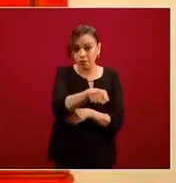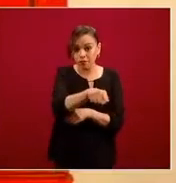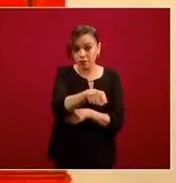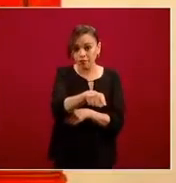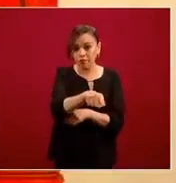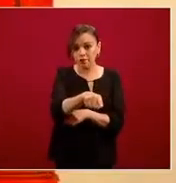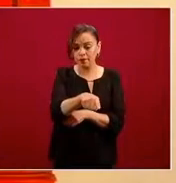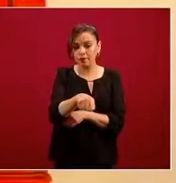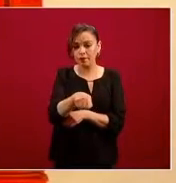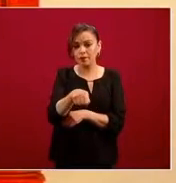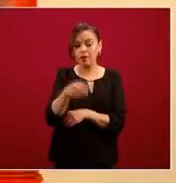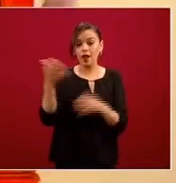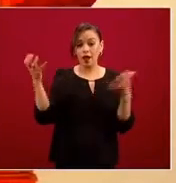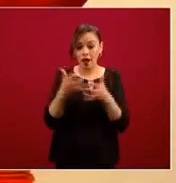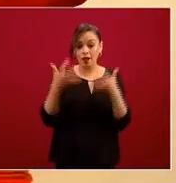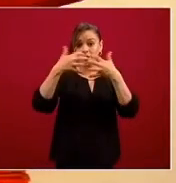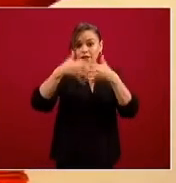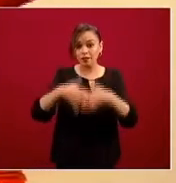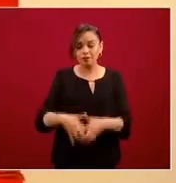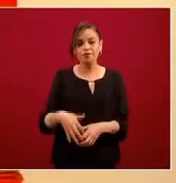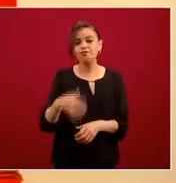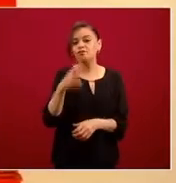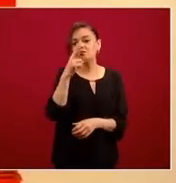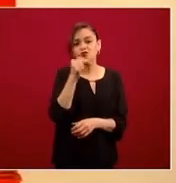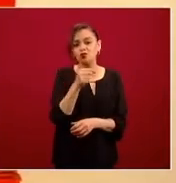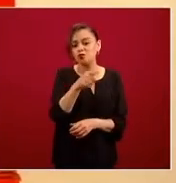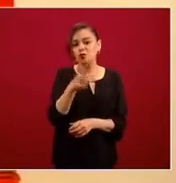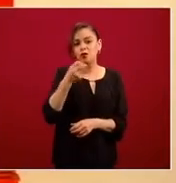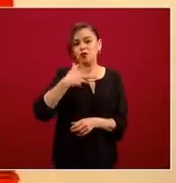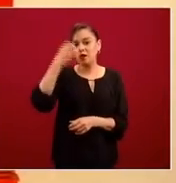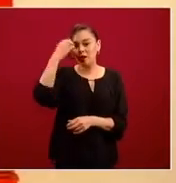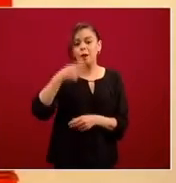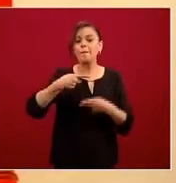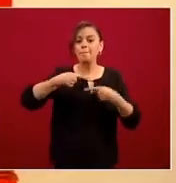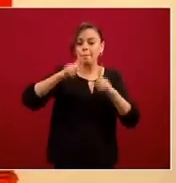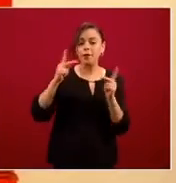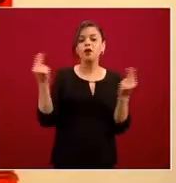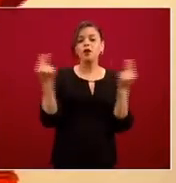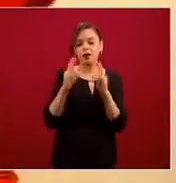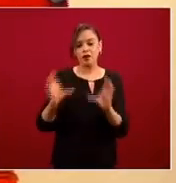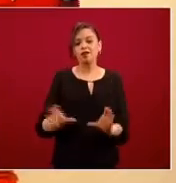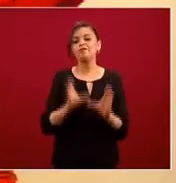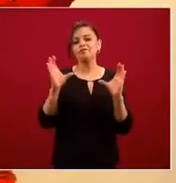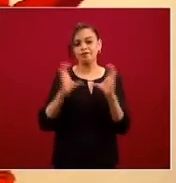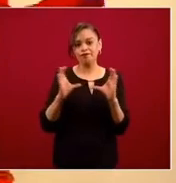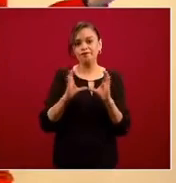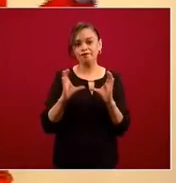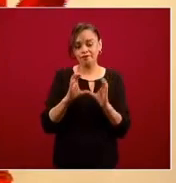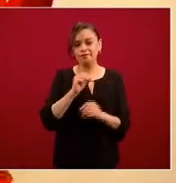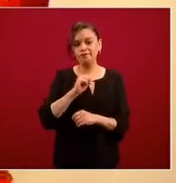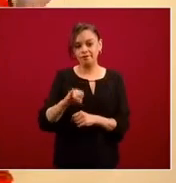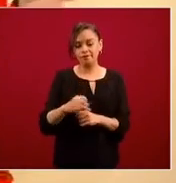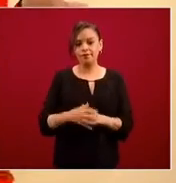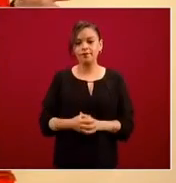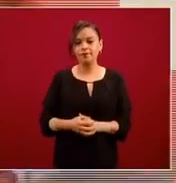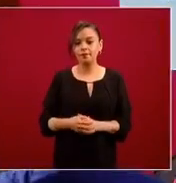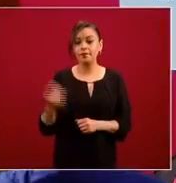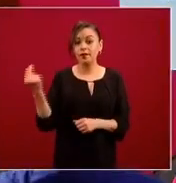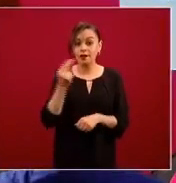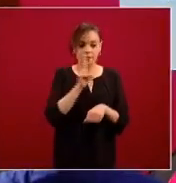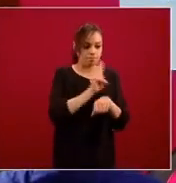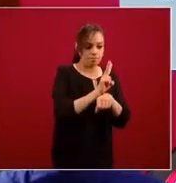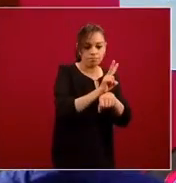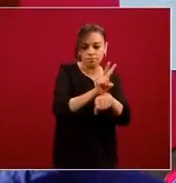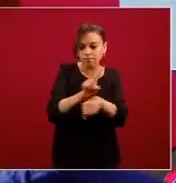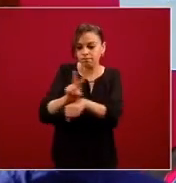this type of equipment, but those factories also need to be certified. So you can see that we have all of